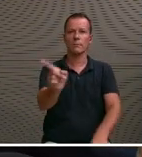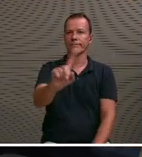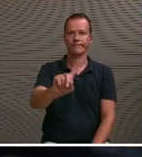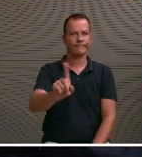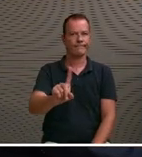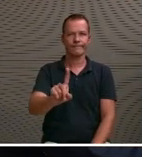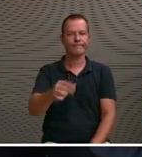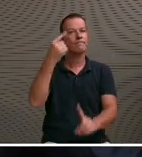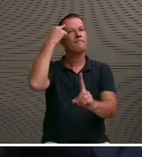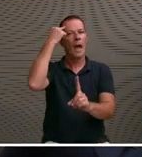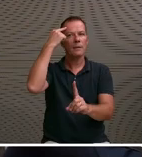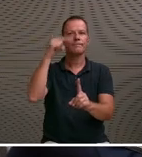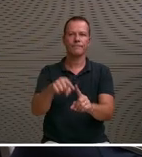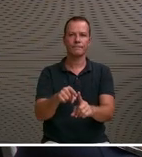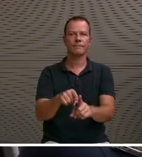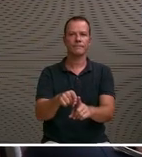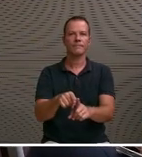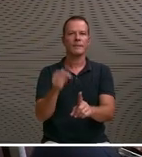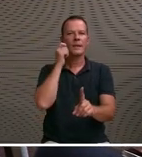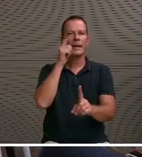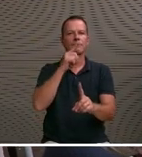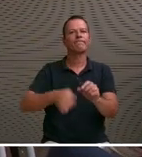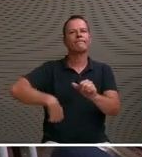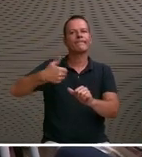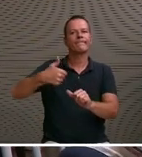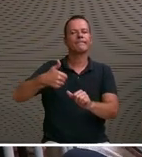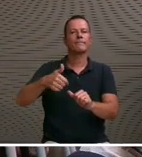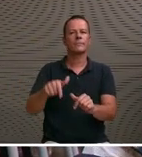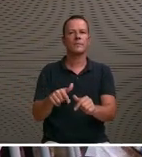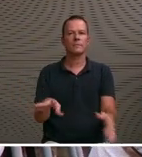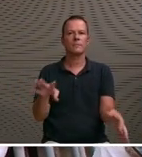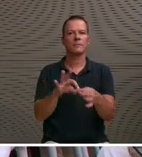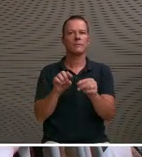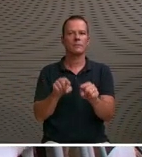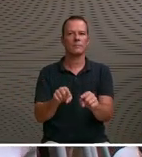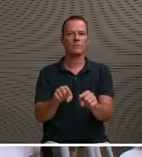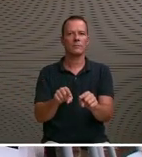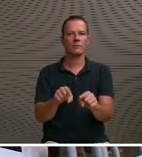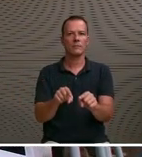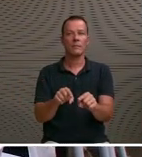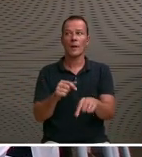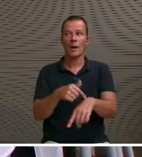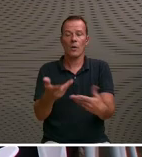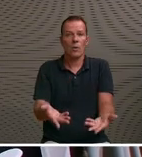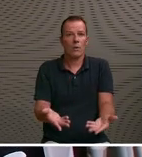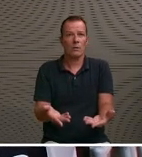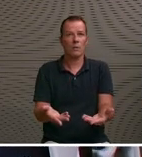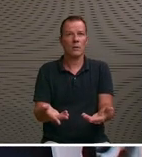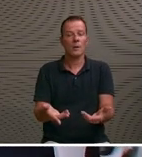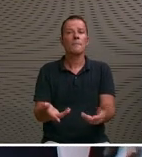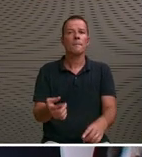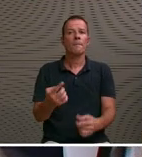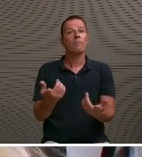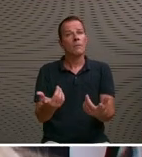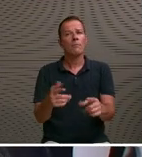that really matter will change based on where you are in the journey. So there are about 35% of our abatement can come from technologies